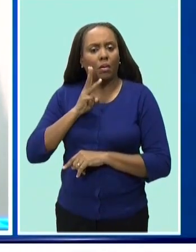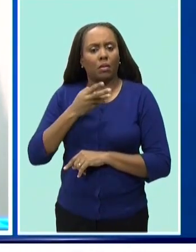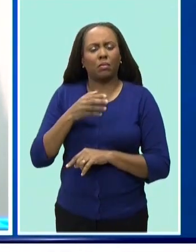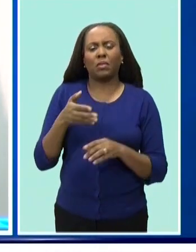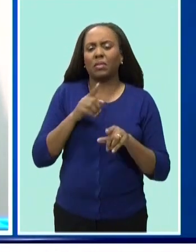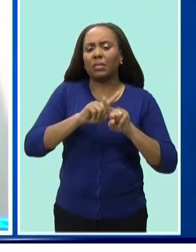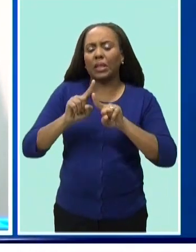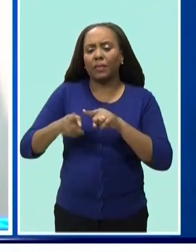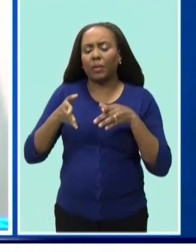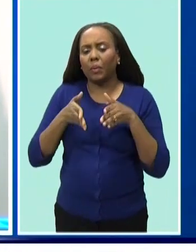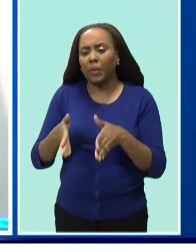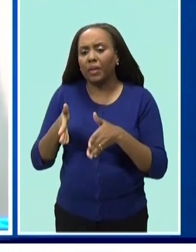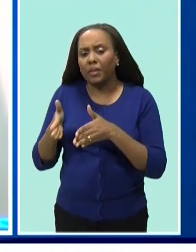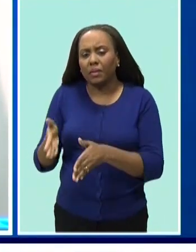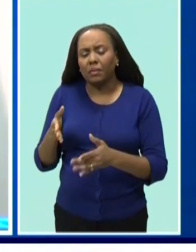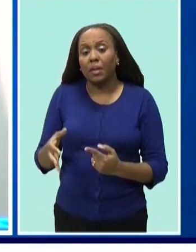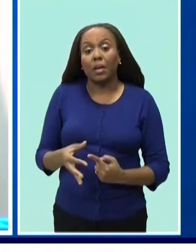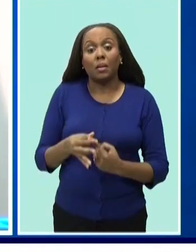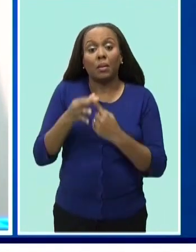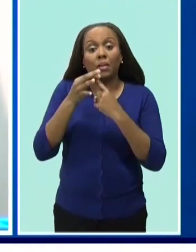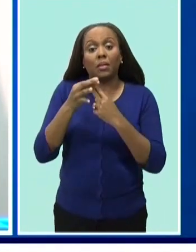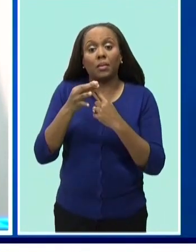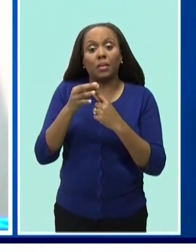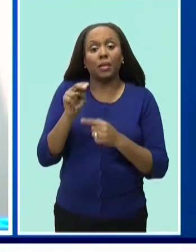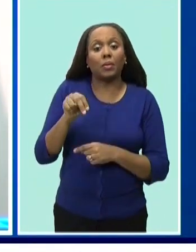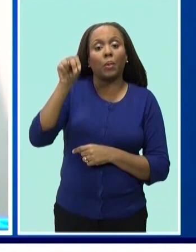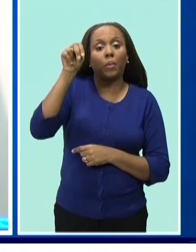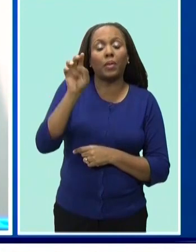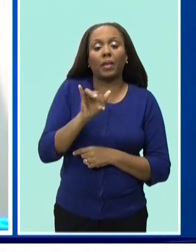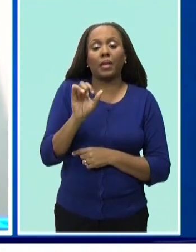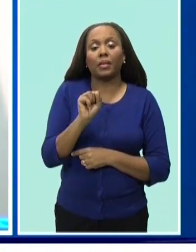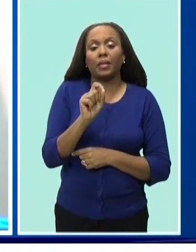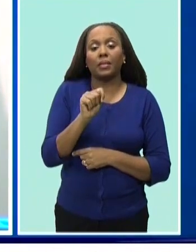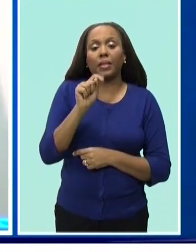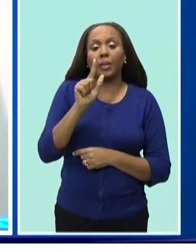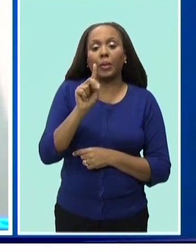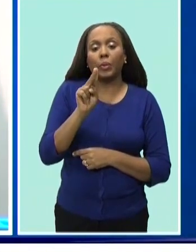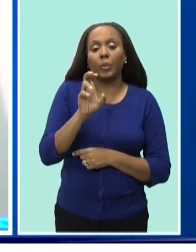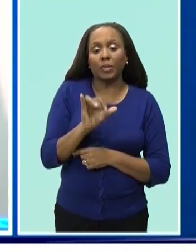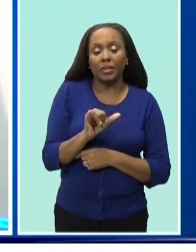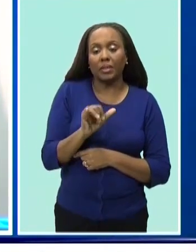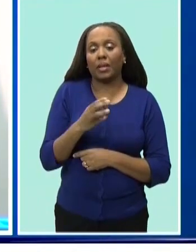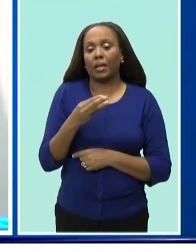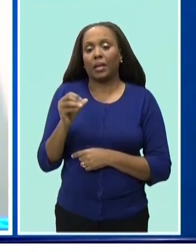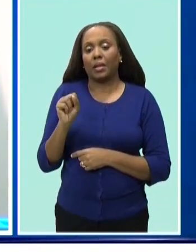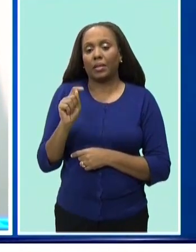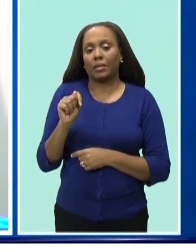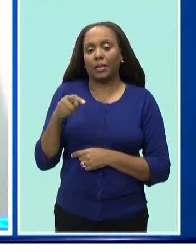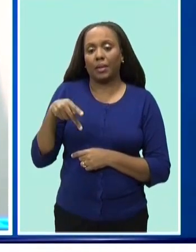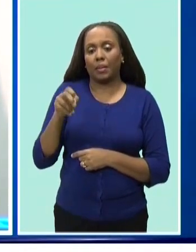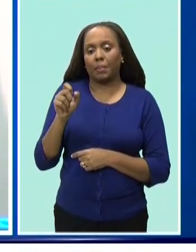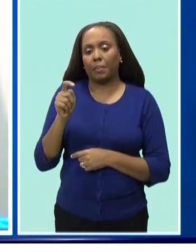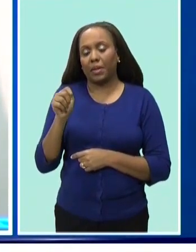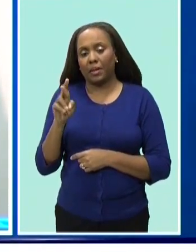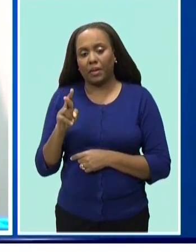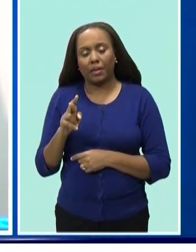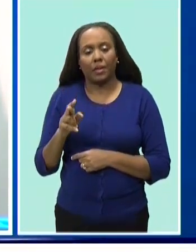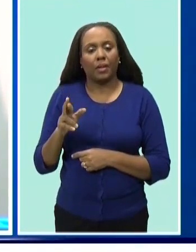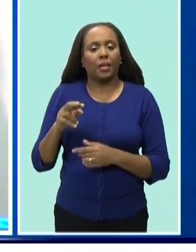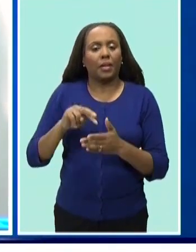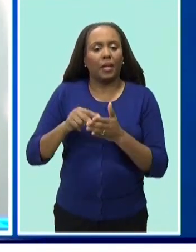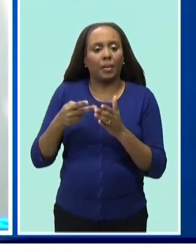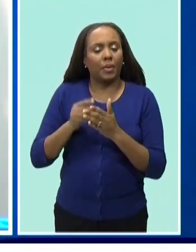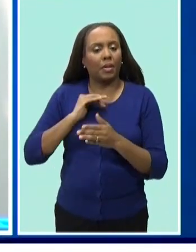is particularly severe in the northern parishes of St. Peter and St. Lucie, whereby it further diminishes Barbados' scarce potable